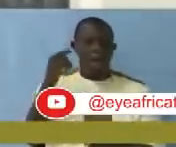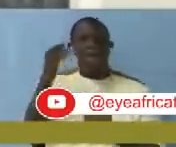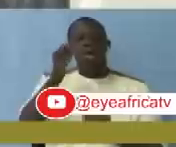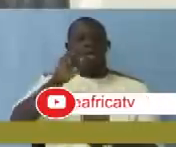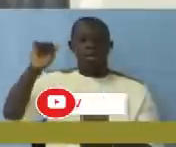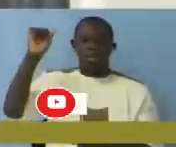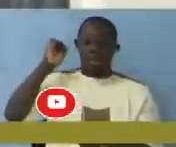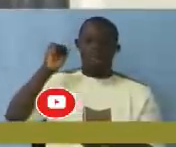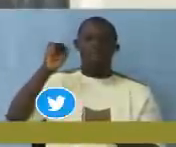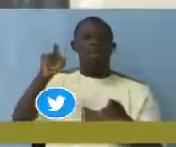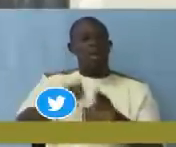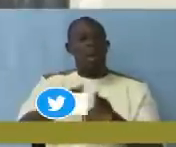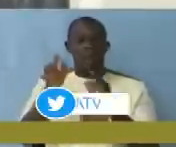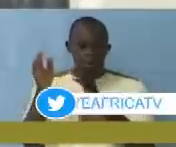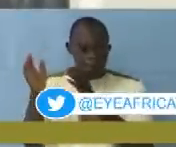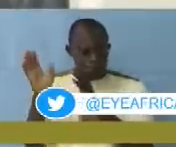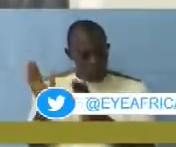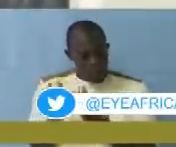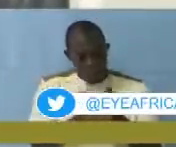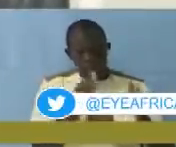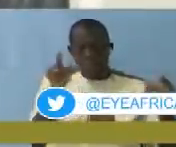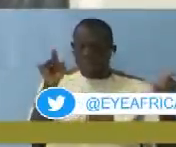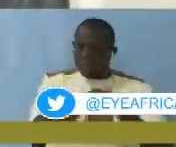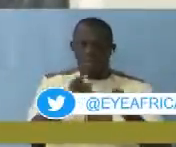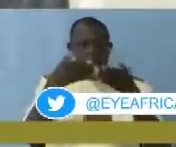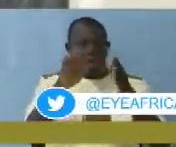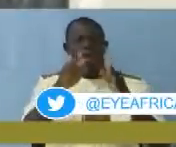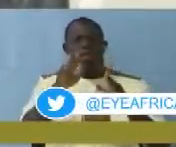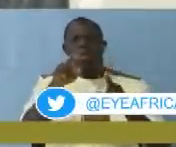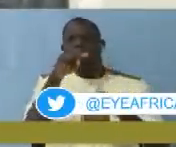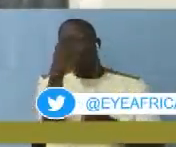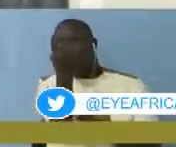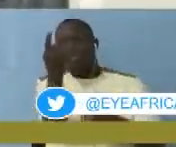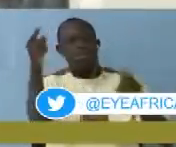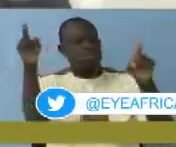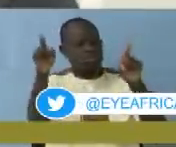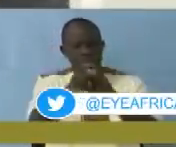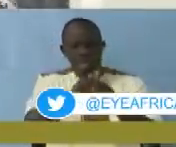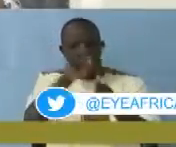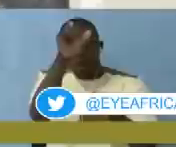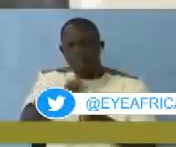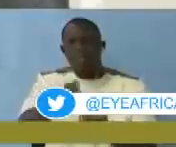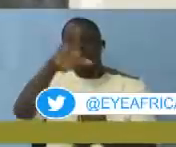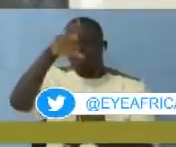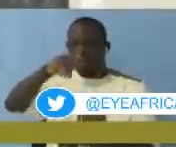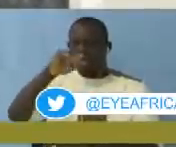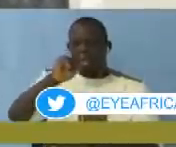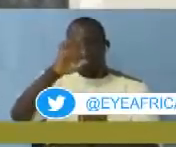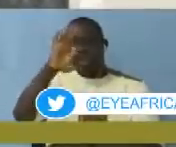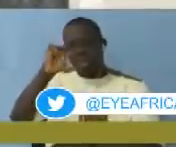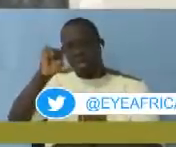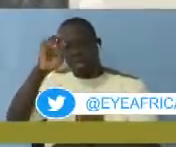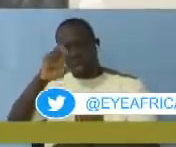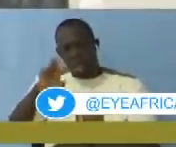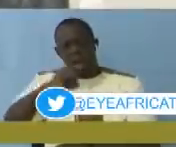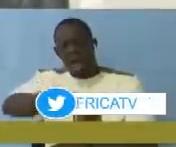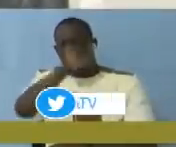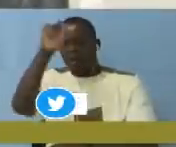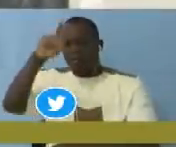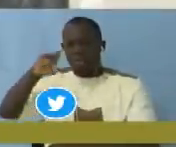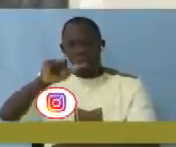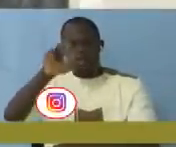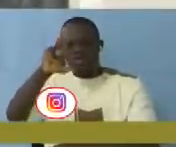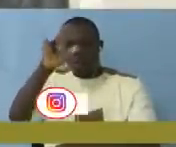same hymn book. They are one and the same, Peter and Paul. They are giving us the same crap. They